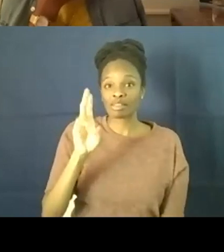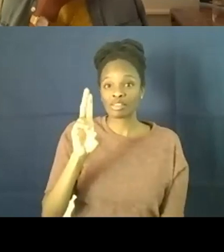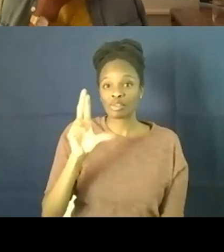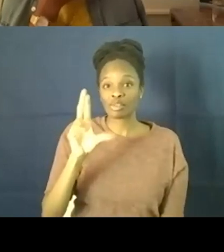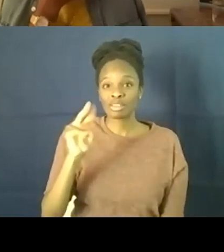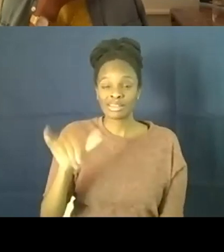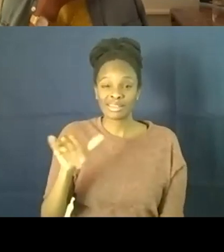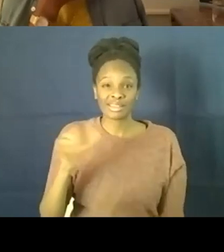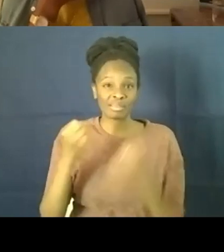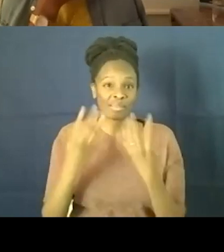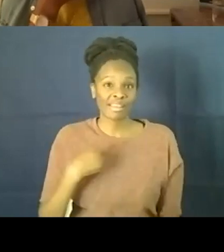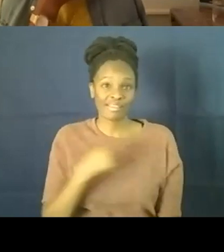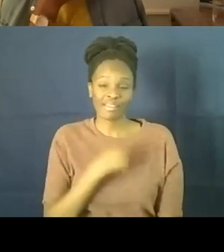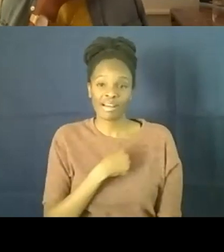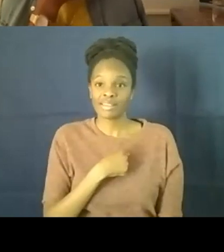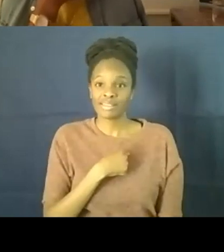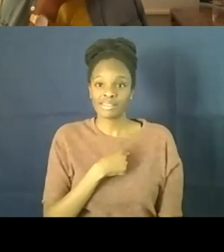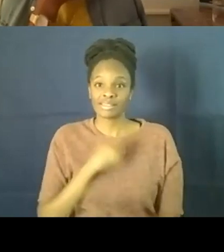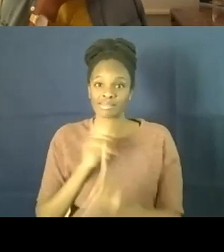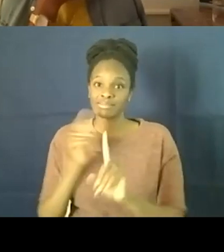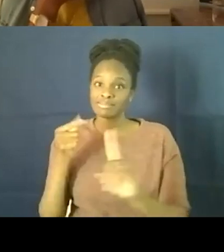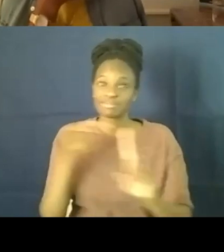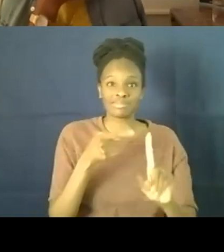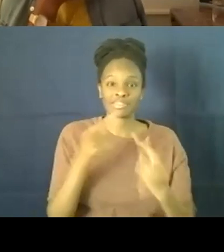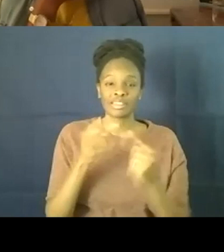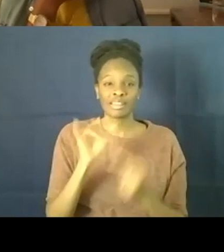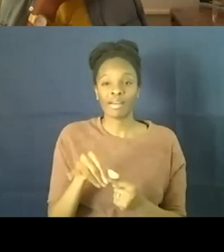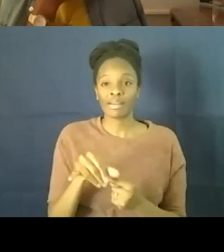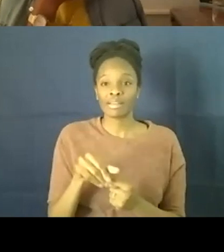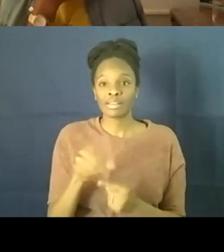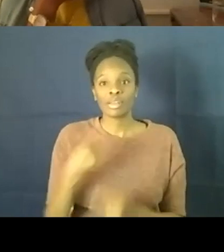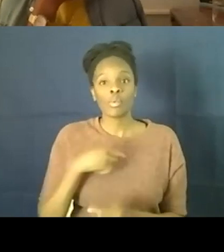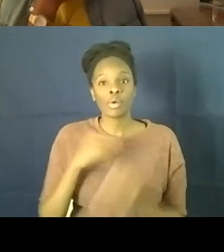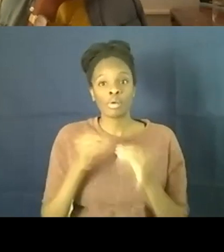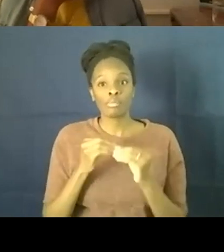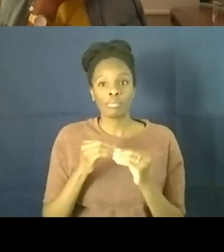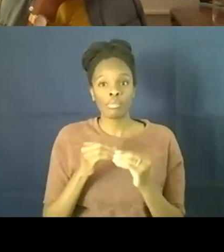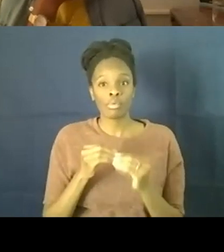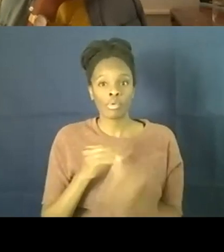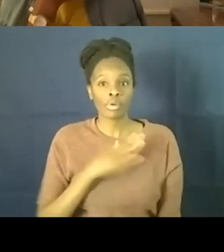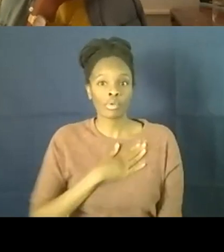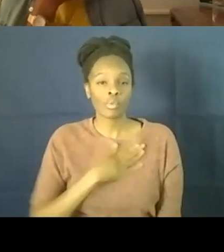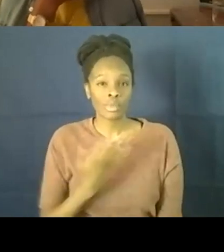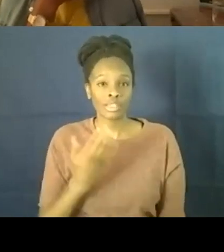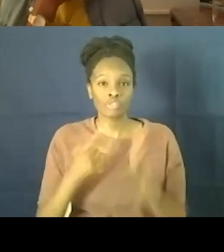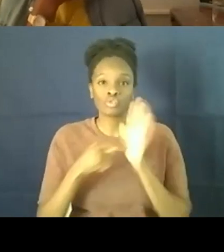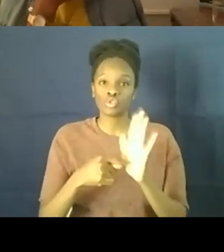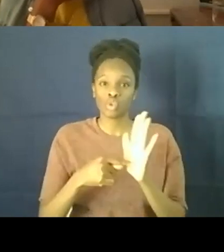strive towards it. And I think that makes us critical of it and willing to be a little more introspective with these characters and how they deal with